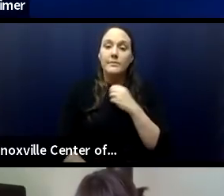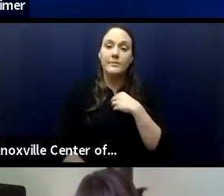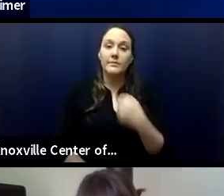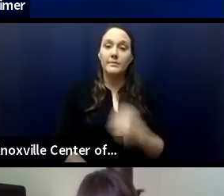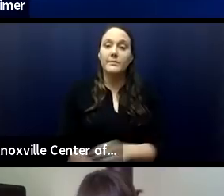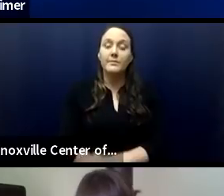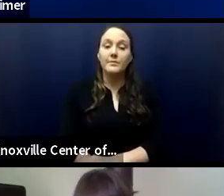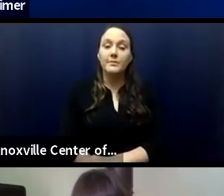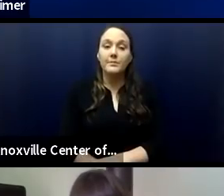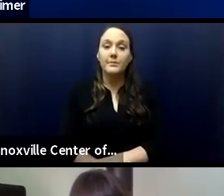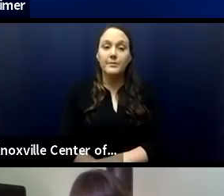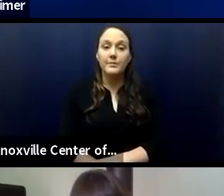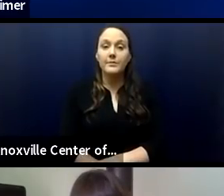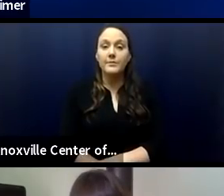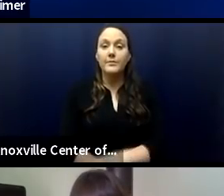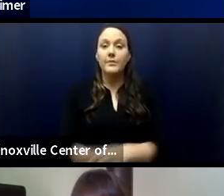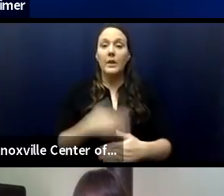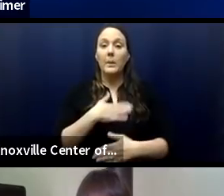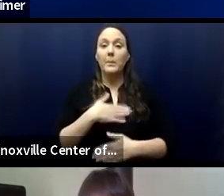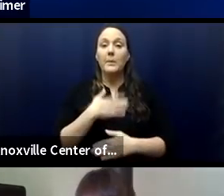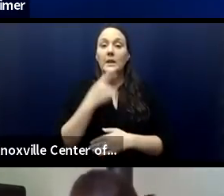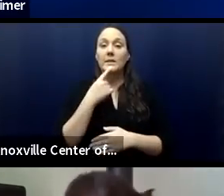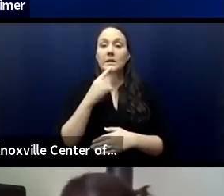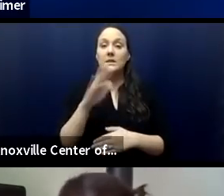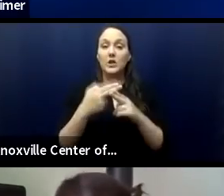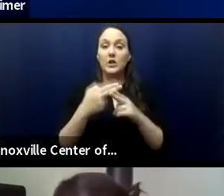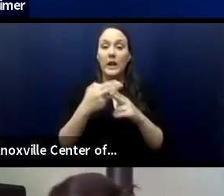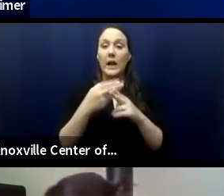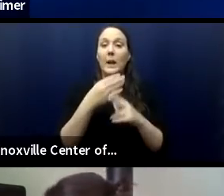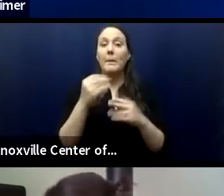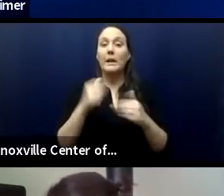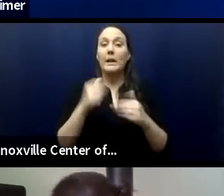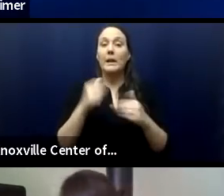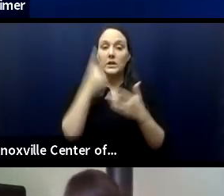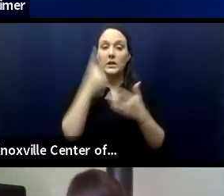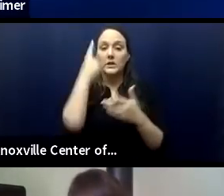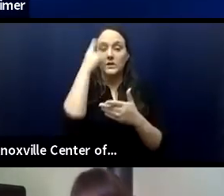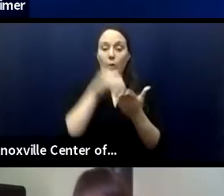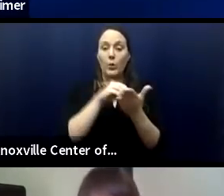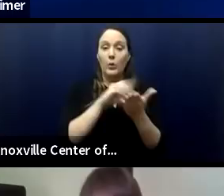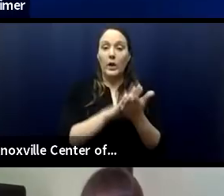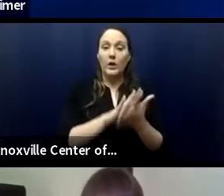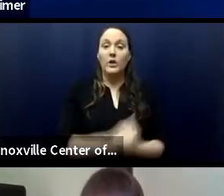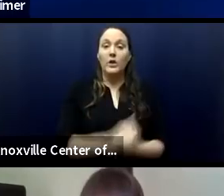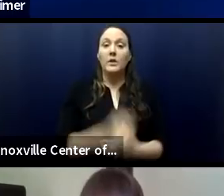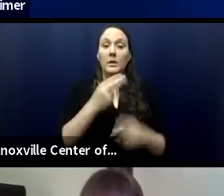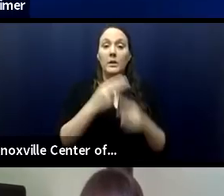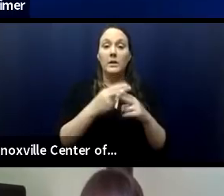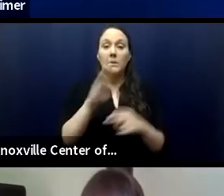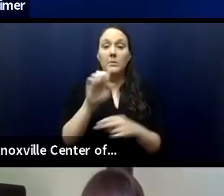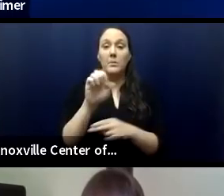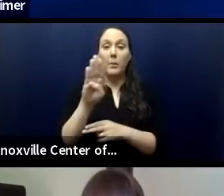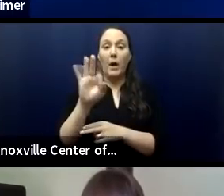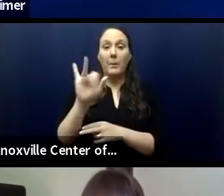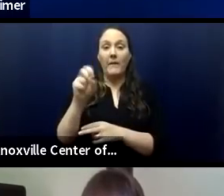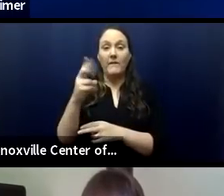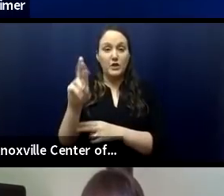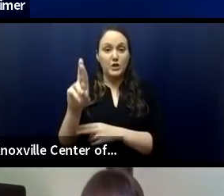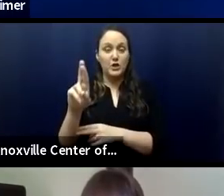And sir, please state your name and address for the record. My name is Bob Fisher. My address